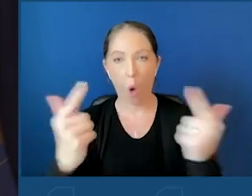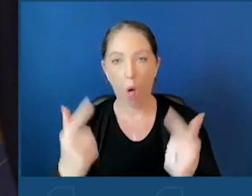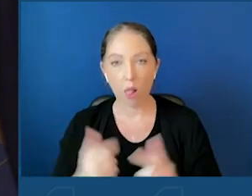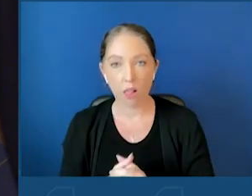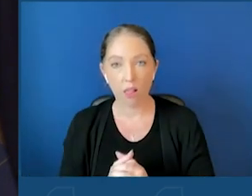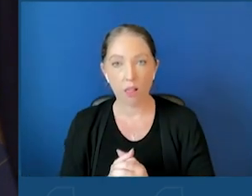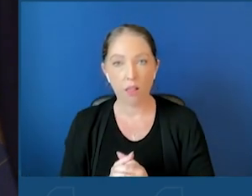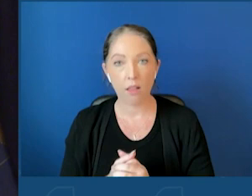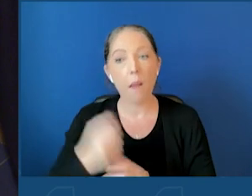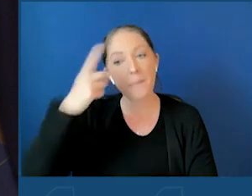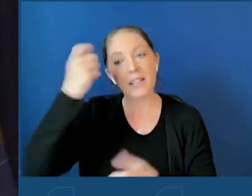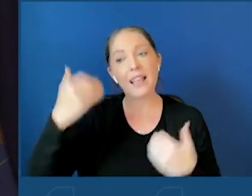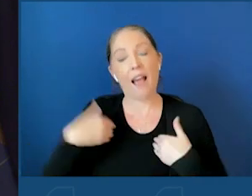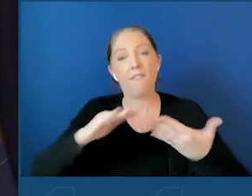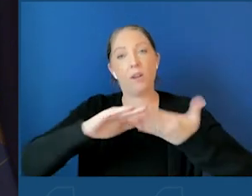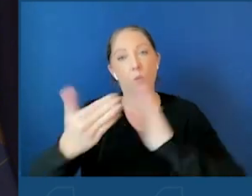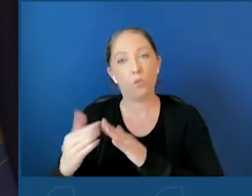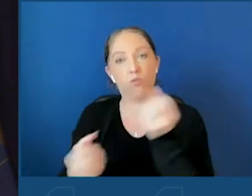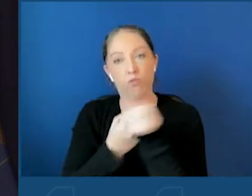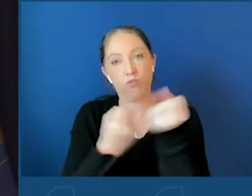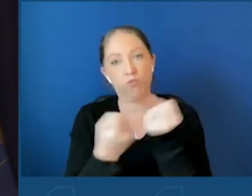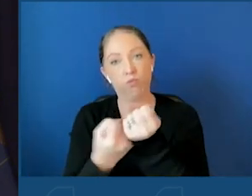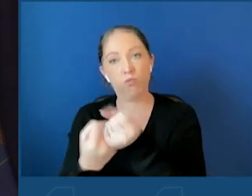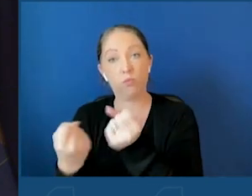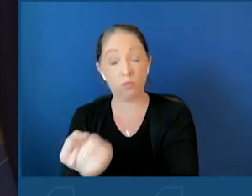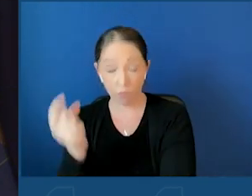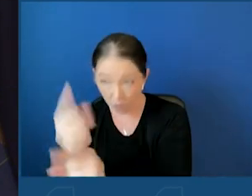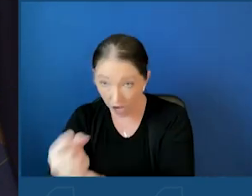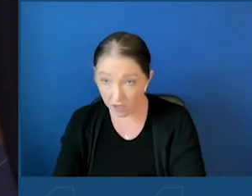village behind them, right?